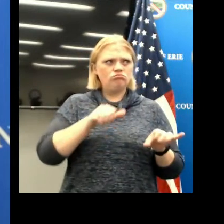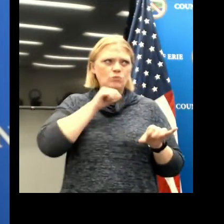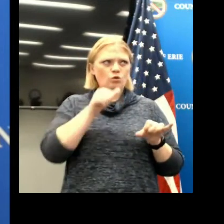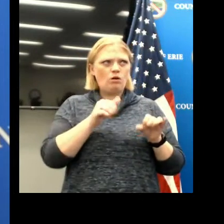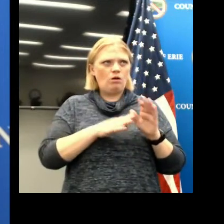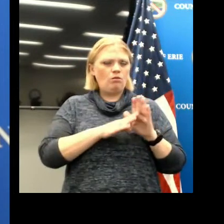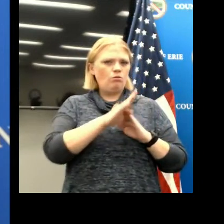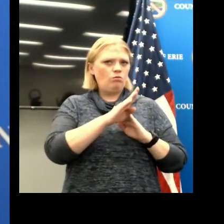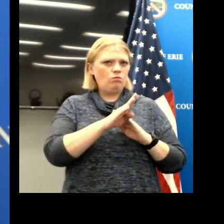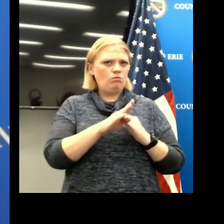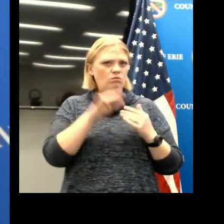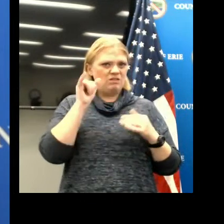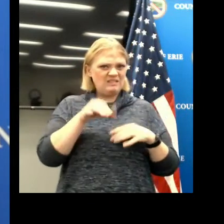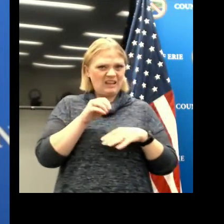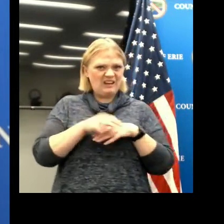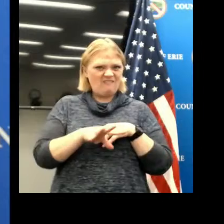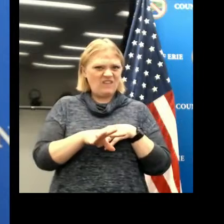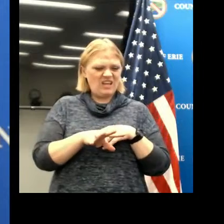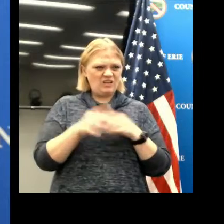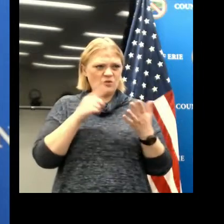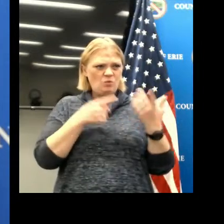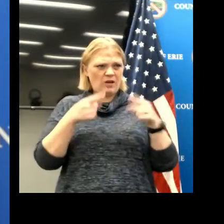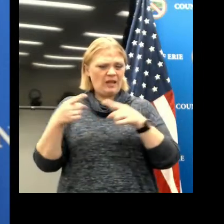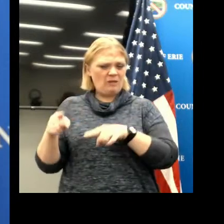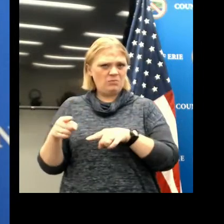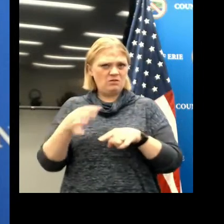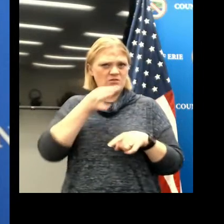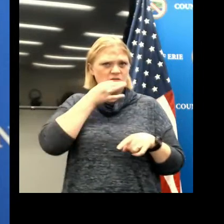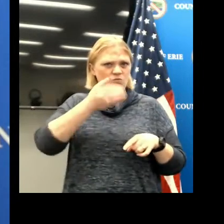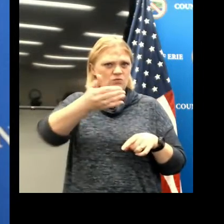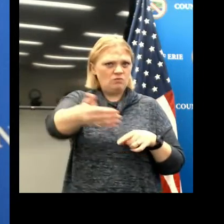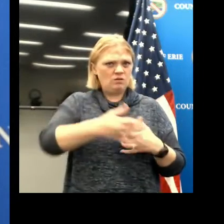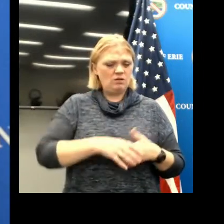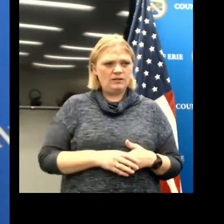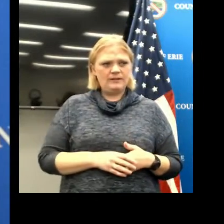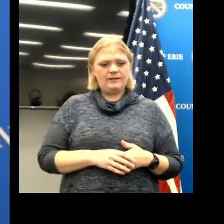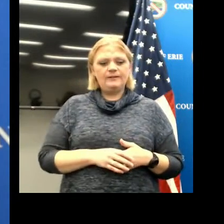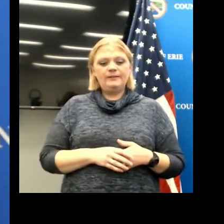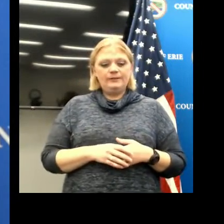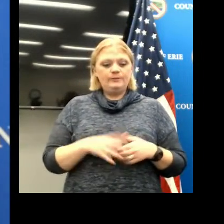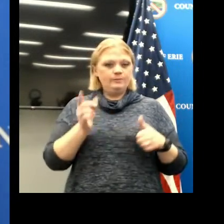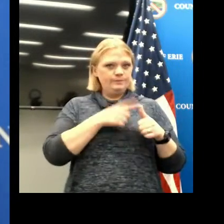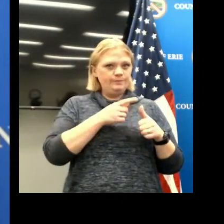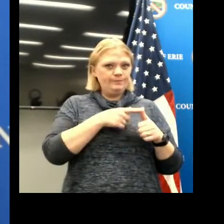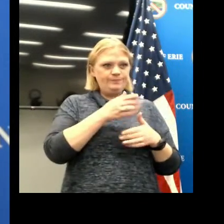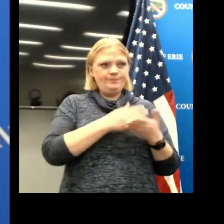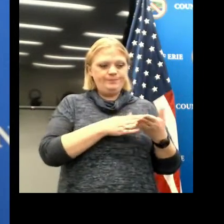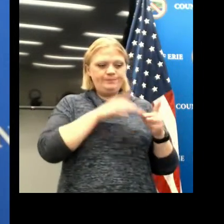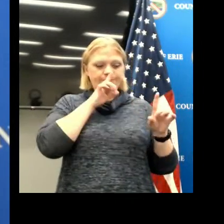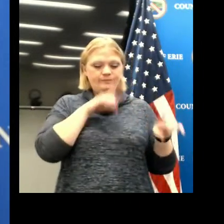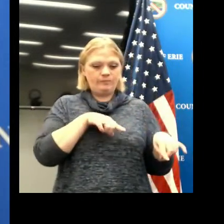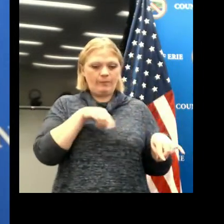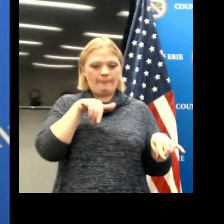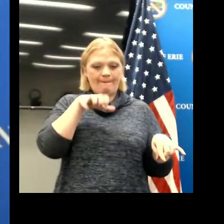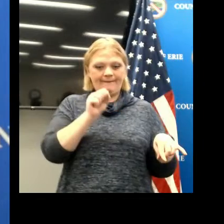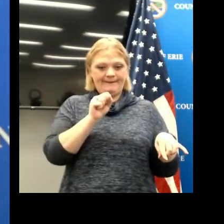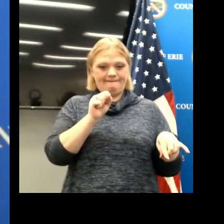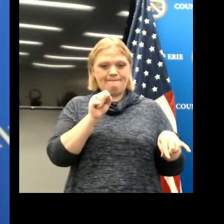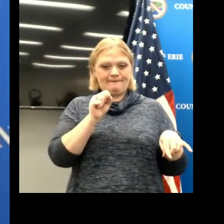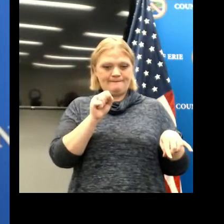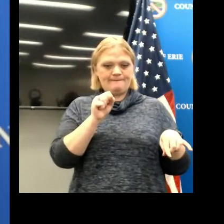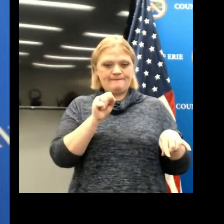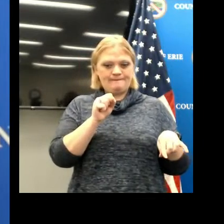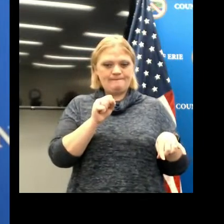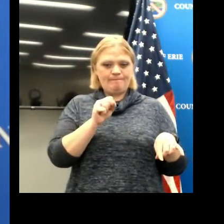up. Will that affect what happens in the coming days? Regarding the first part of the question, the answer is yes.